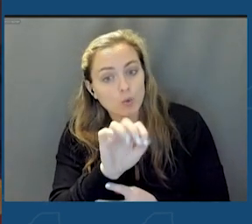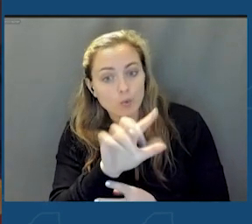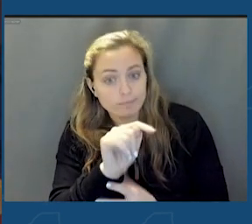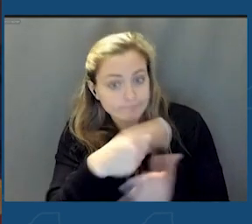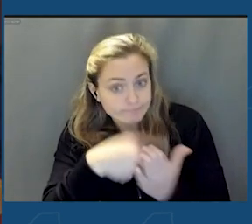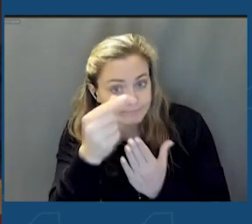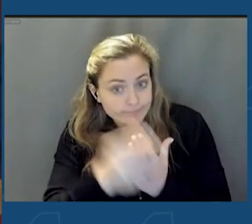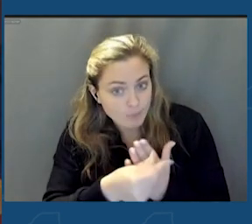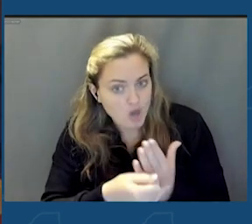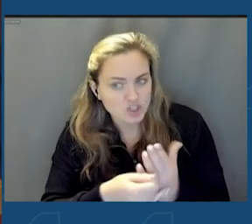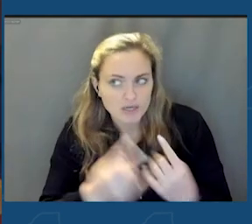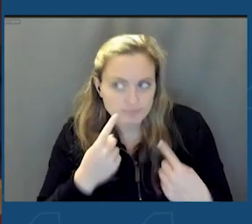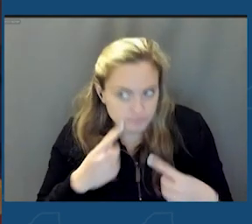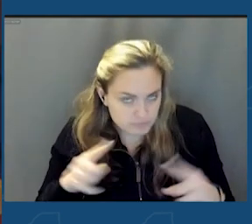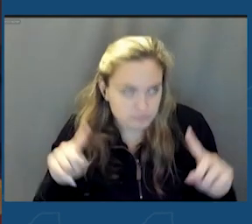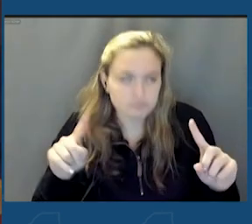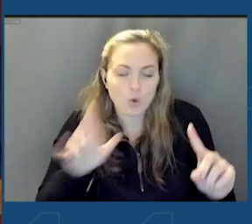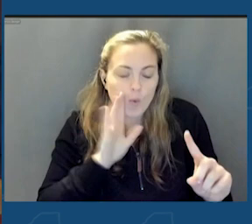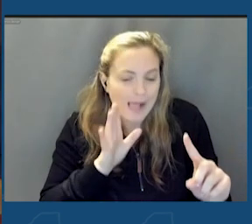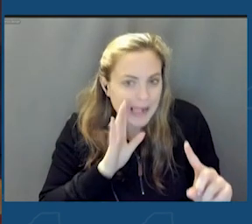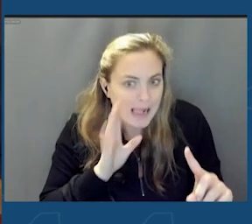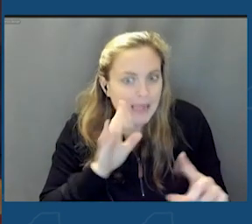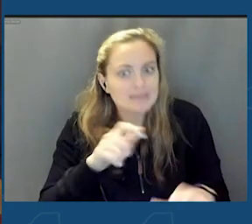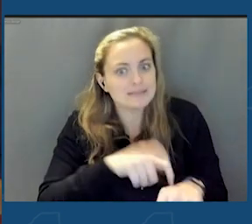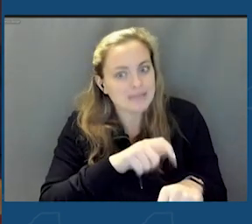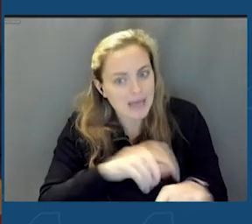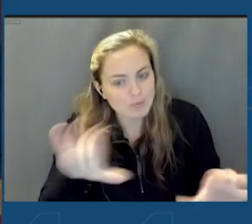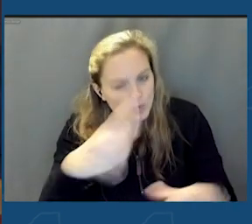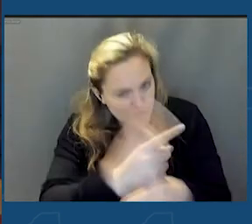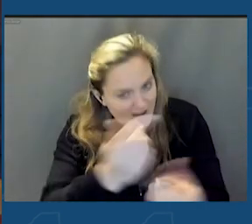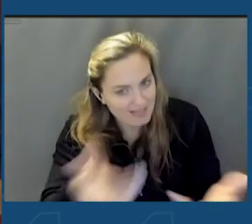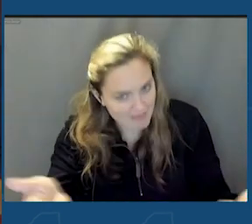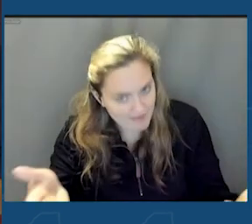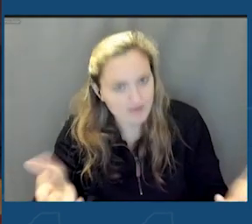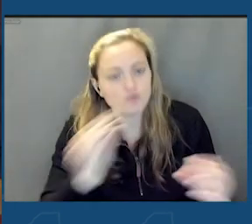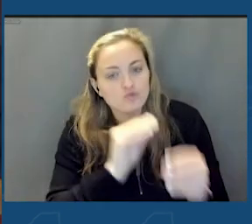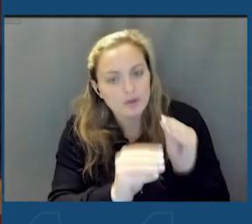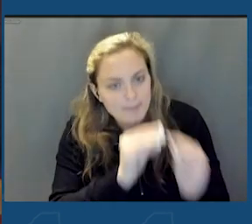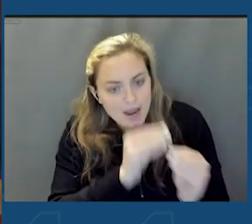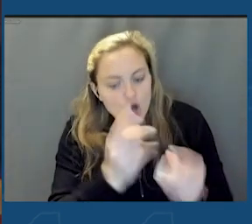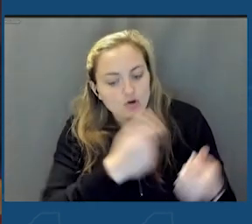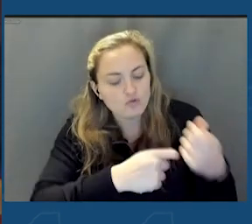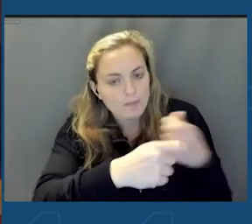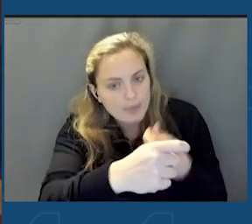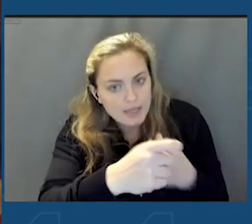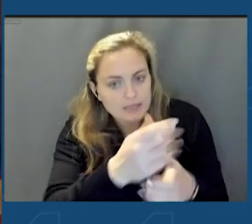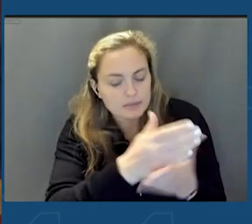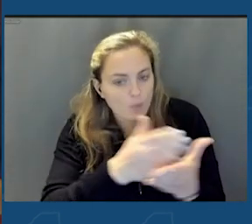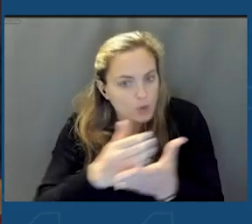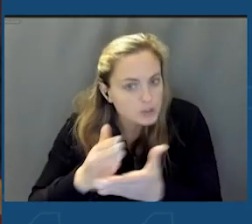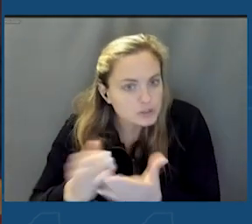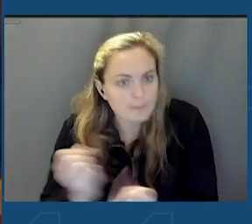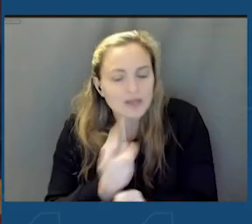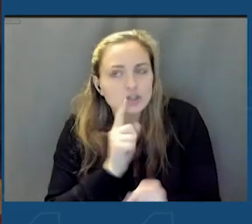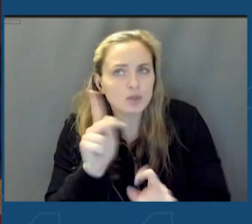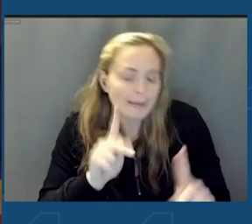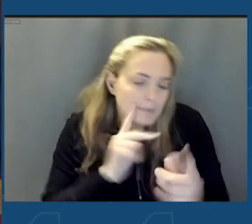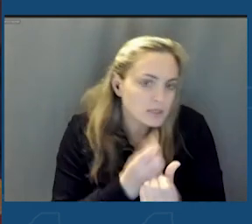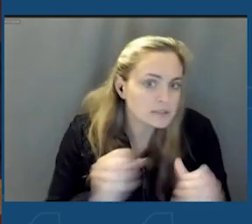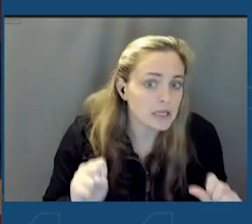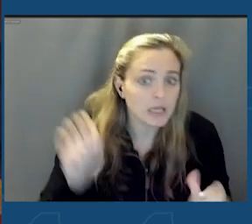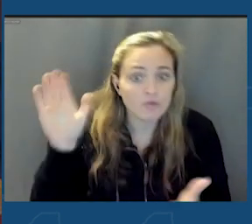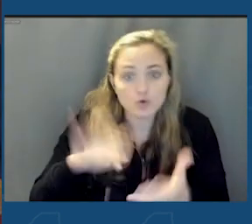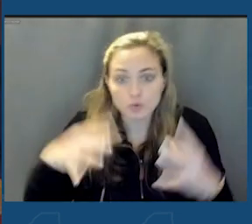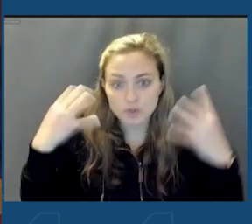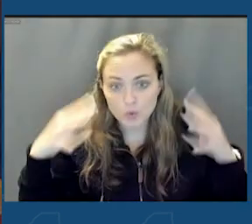about time. It's about time to do the right thing. Repair and replace the portions, make sure people are safe, reduce the